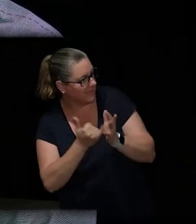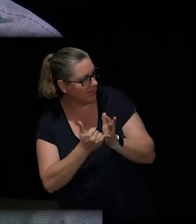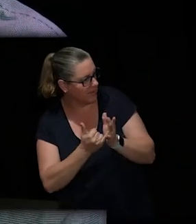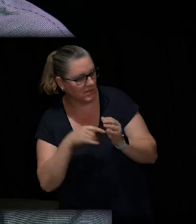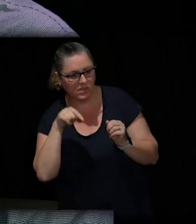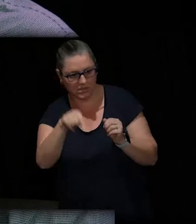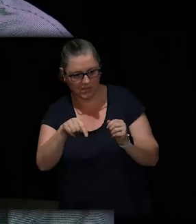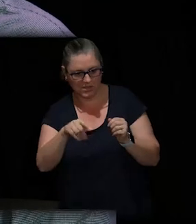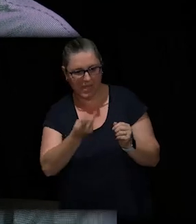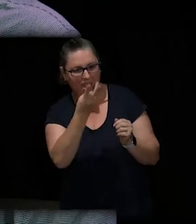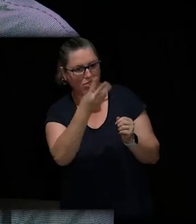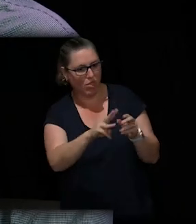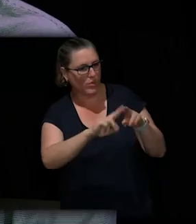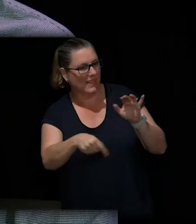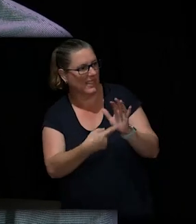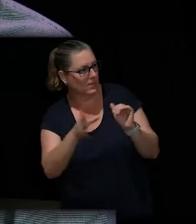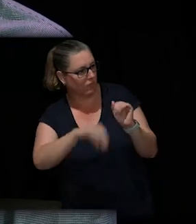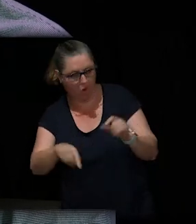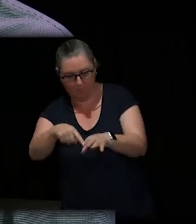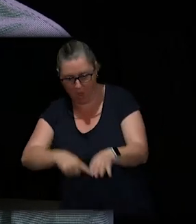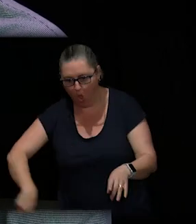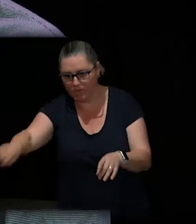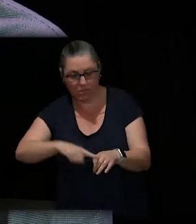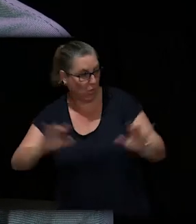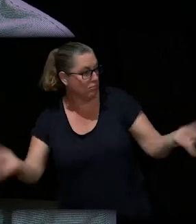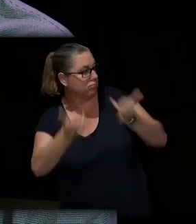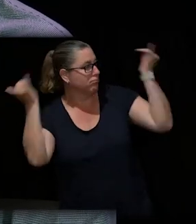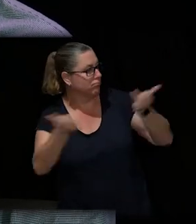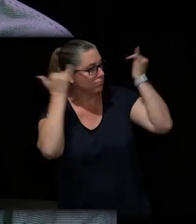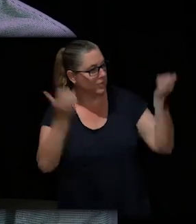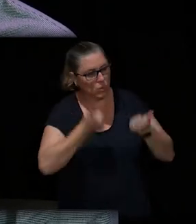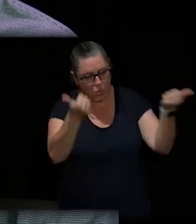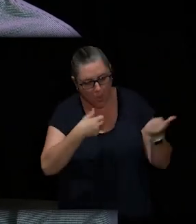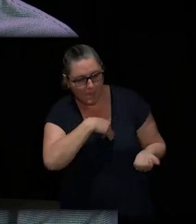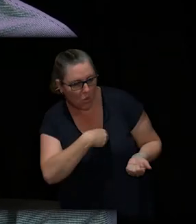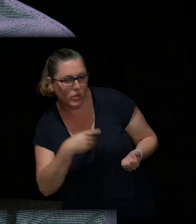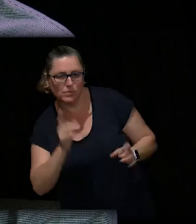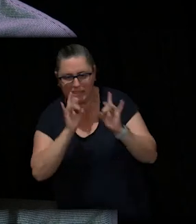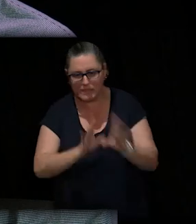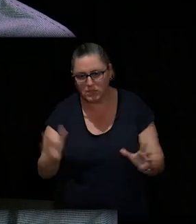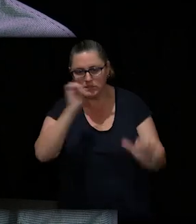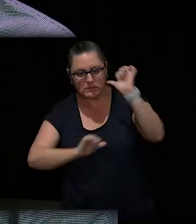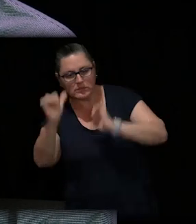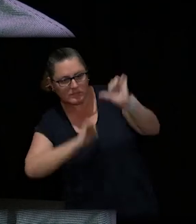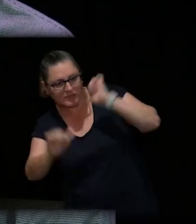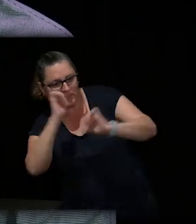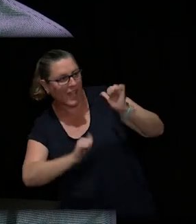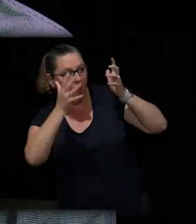on the other side. And we were partying. We were in a great mood. We had begun to drink heavily, and